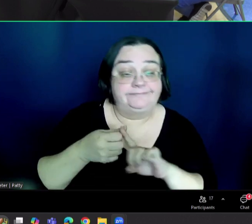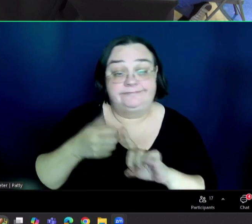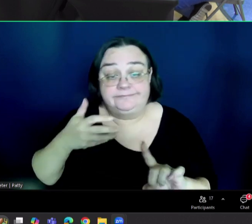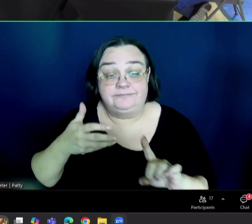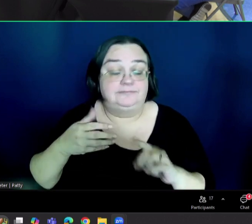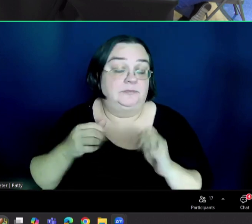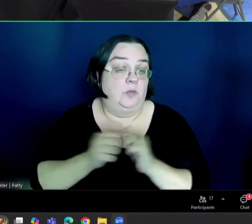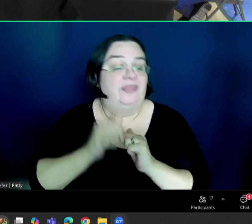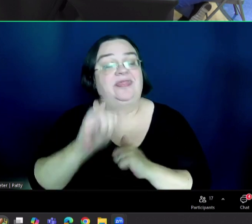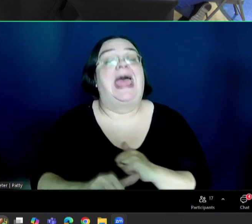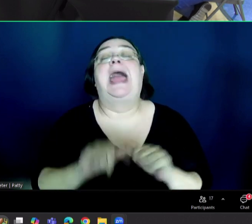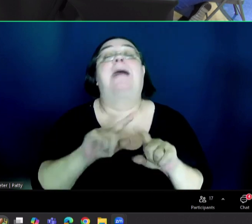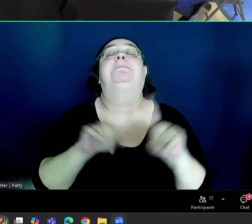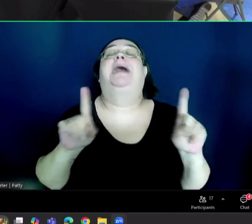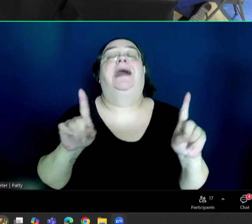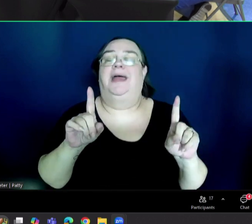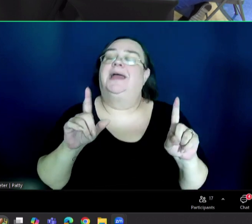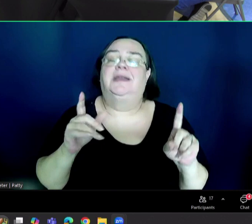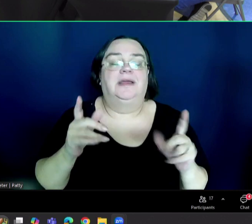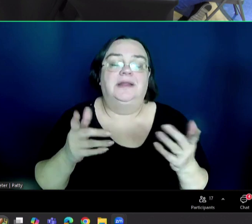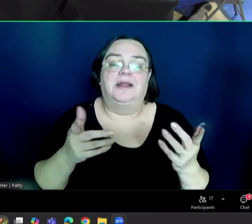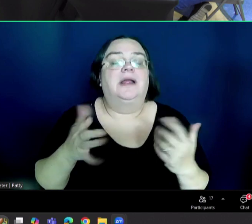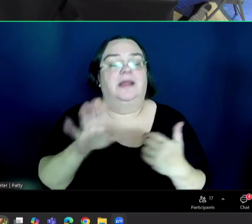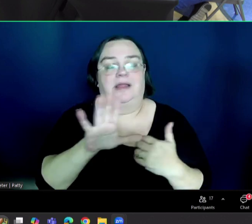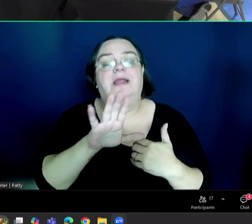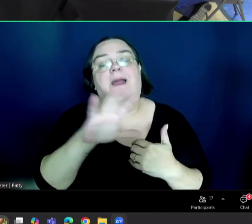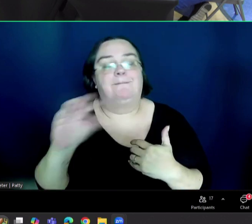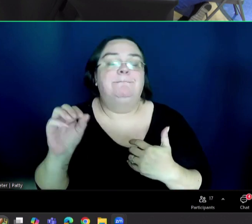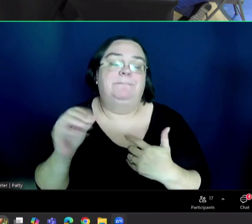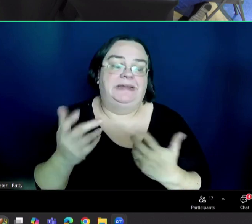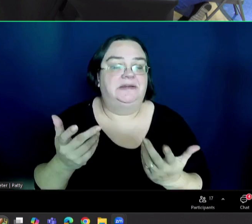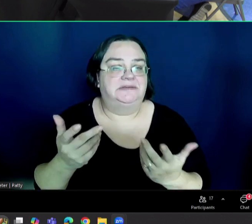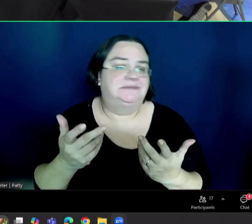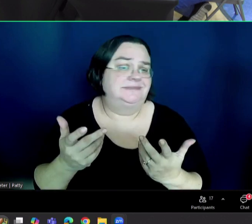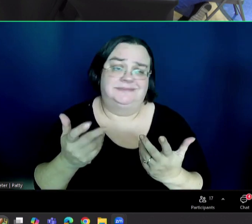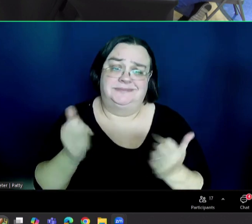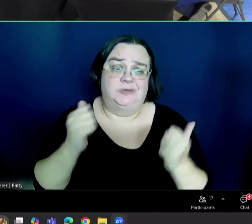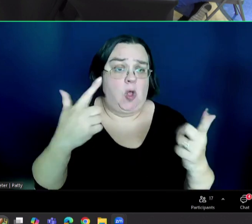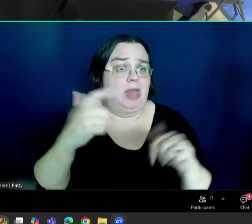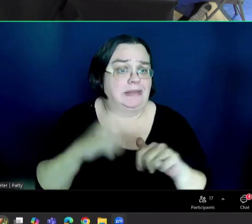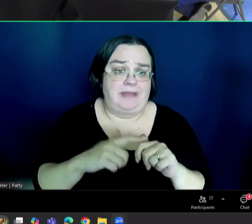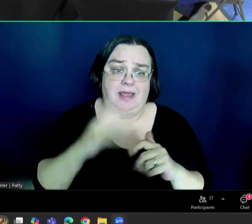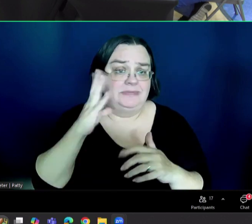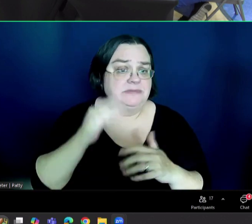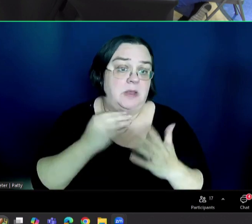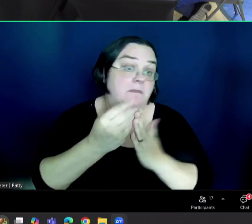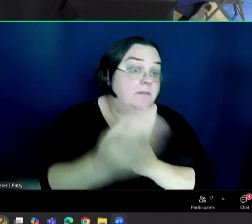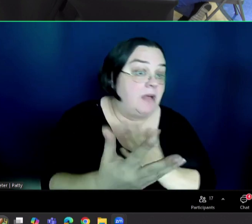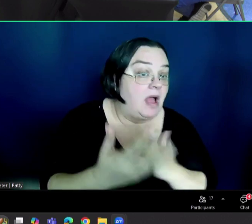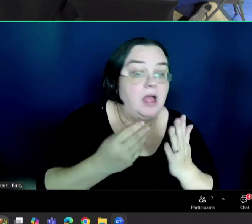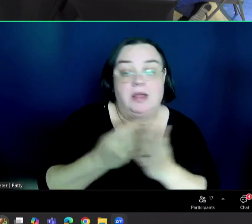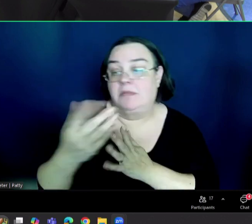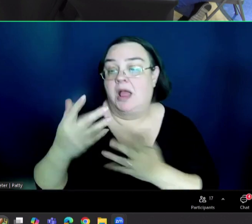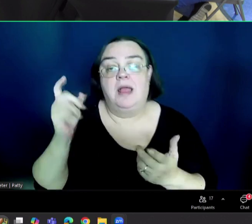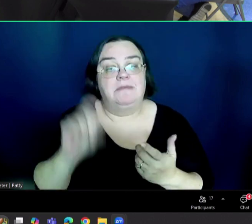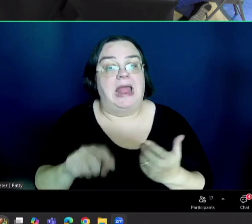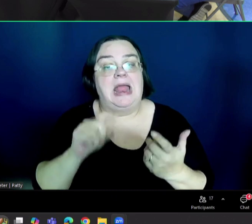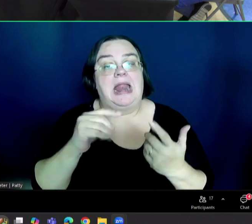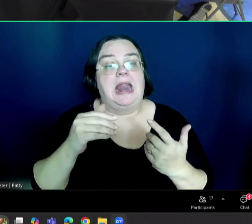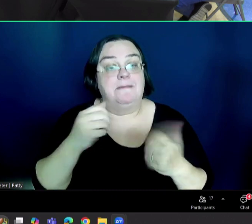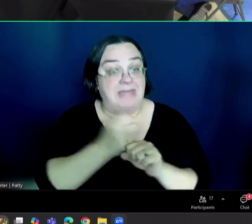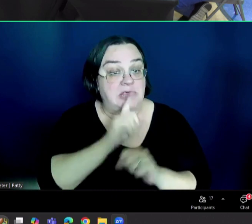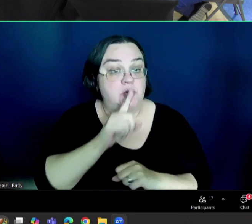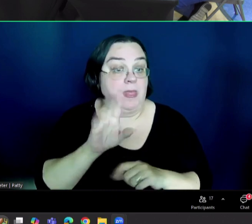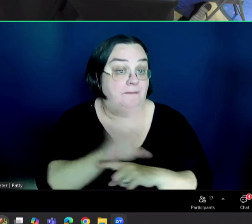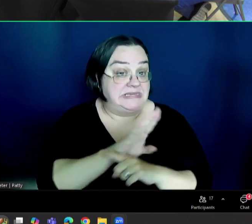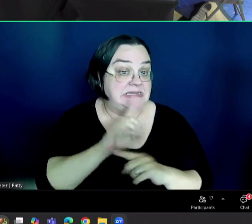But certainly, companies are bought all the time, and it has to be continuity of the business. There has to